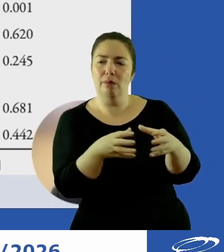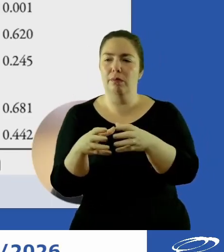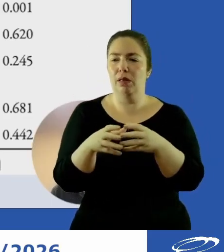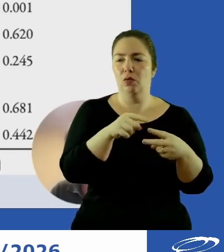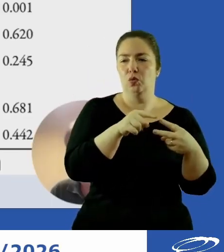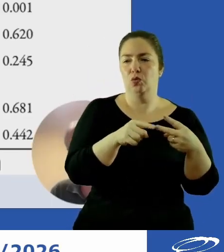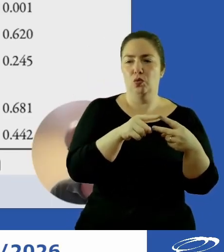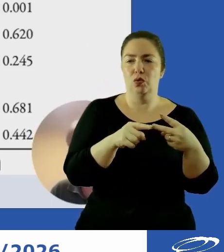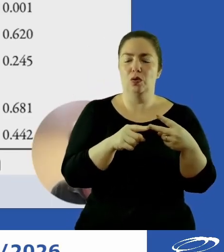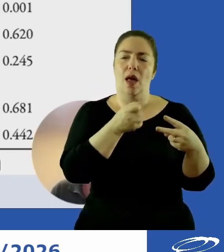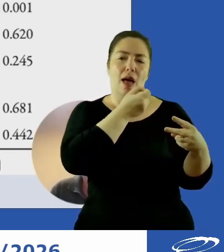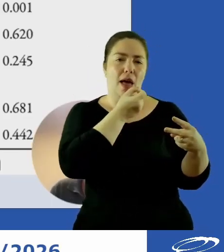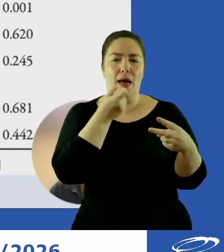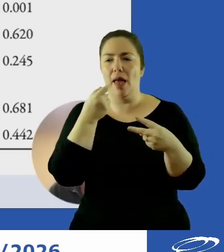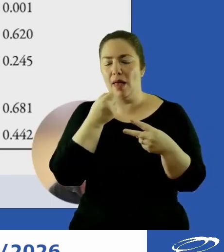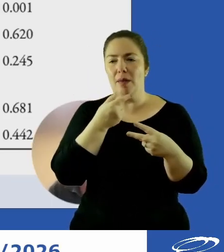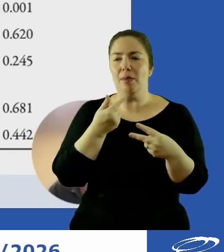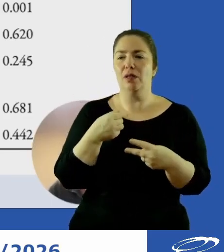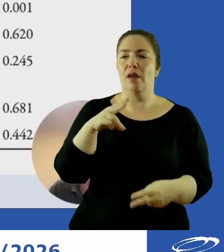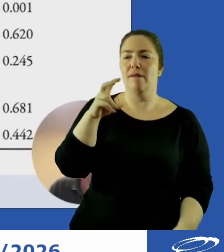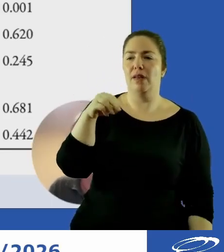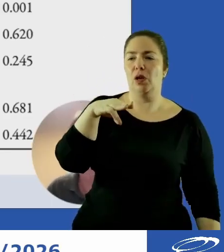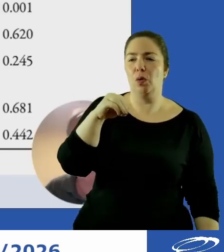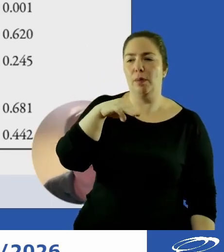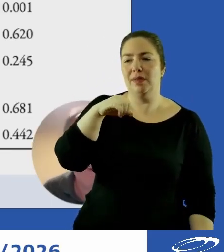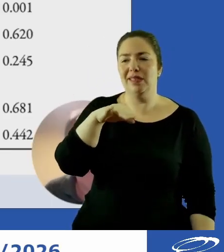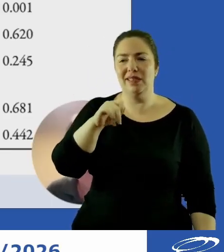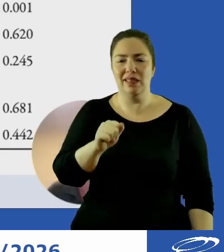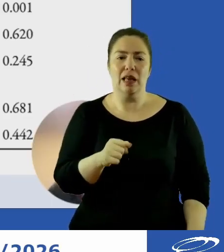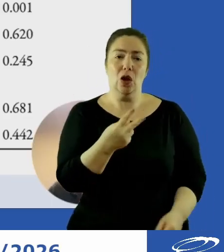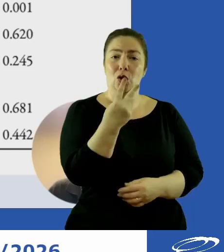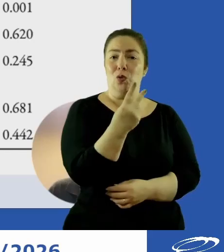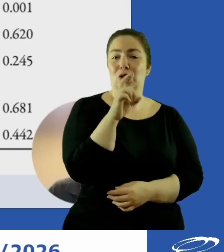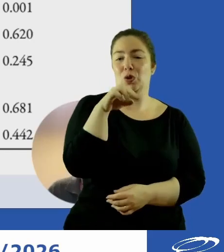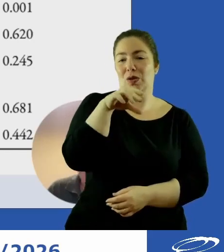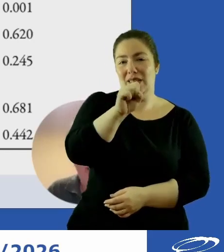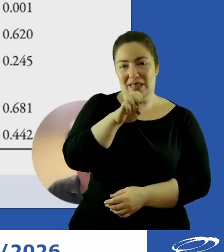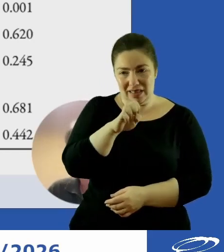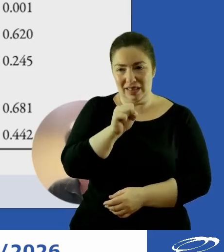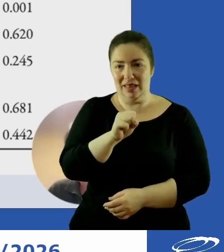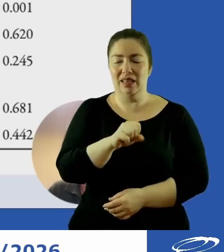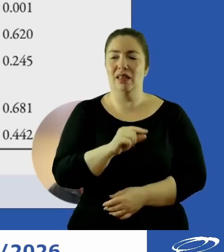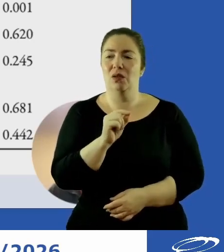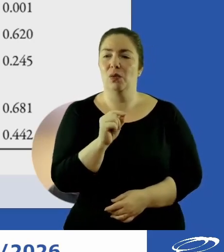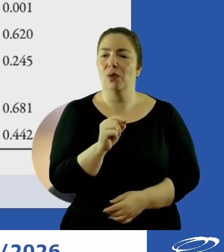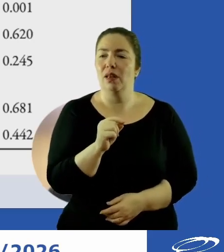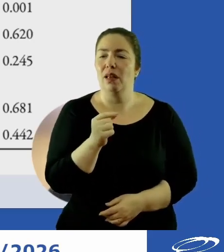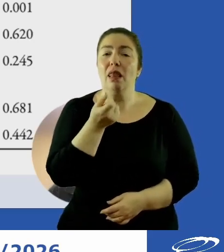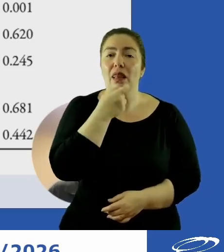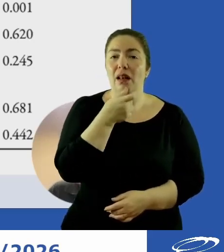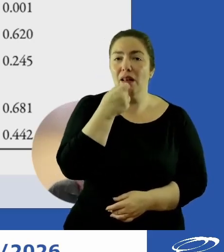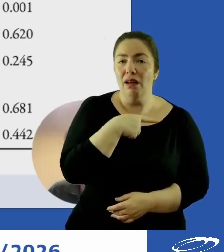For oritabancin, the patients were treated with 2 doses, 1 week apart. And for